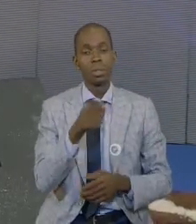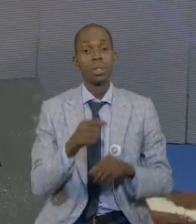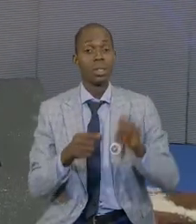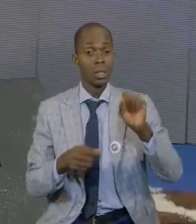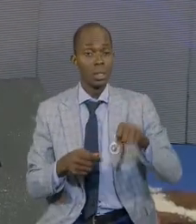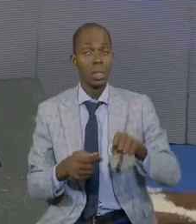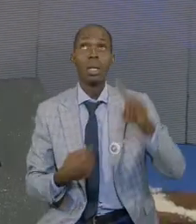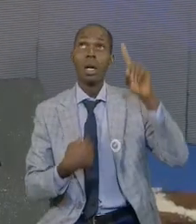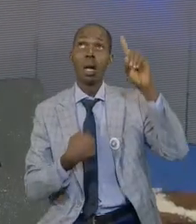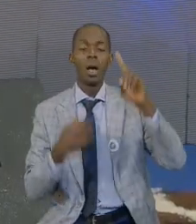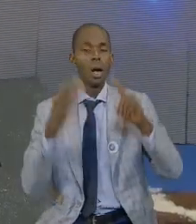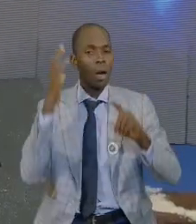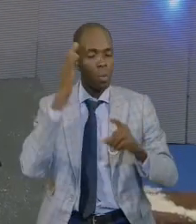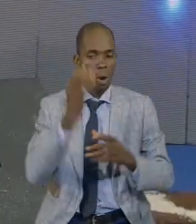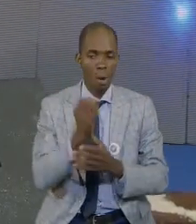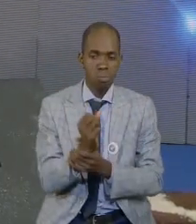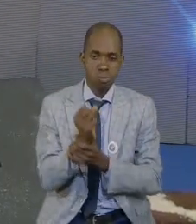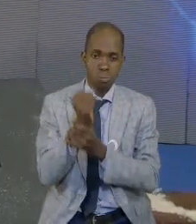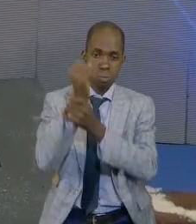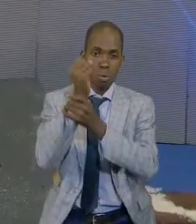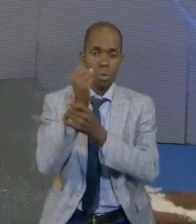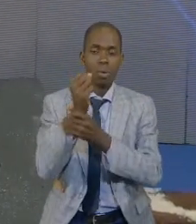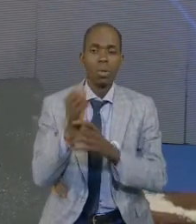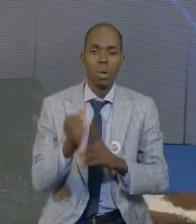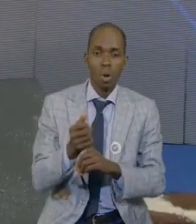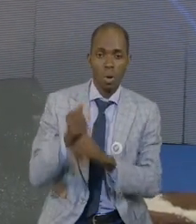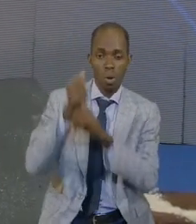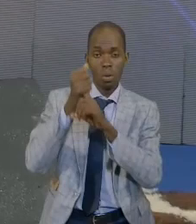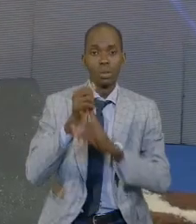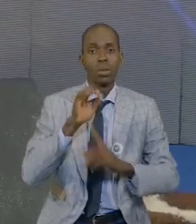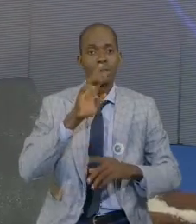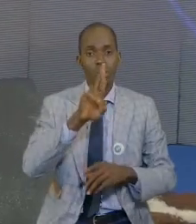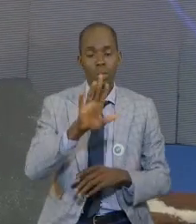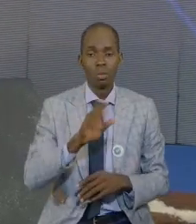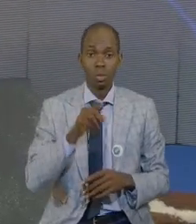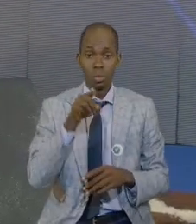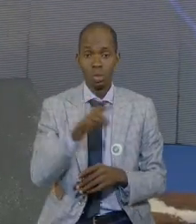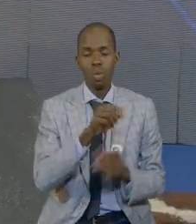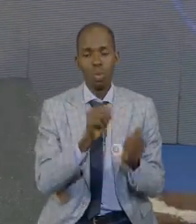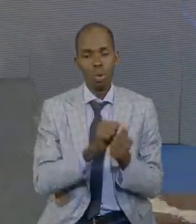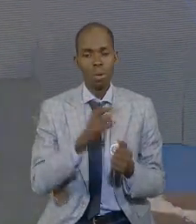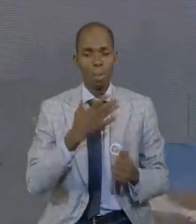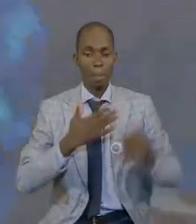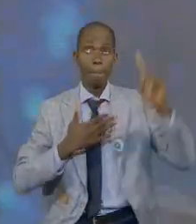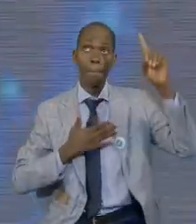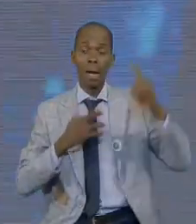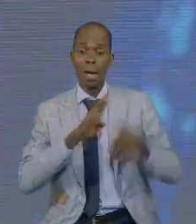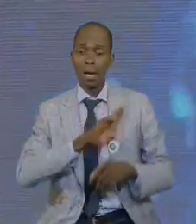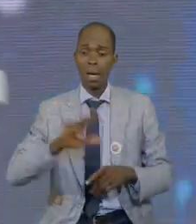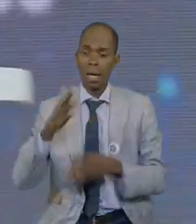approach thee what the right times of my righteousness